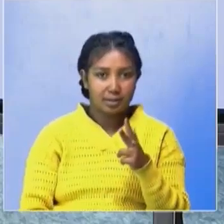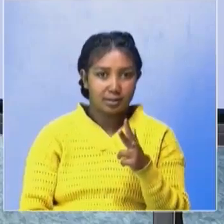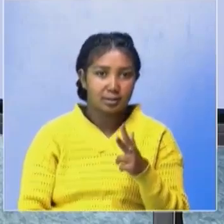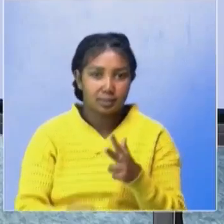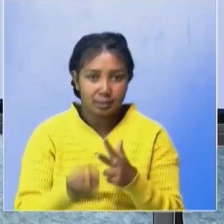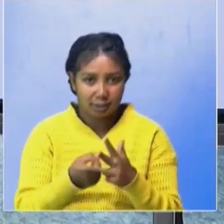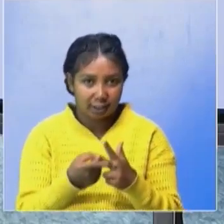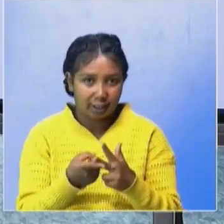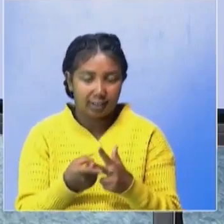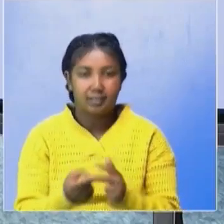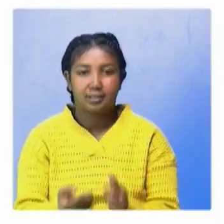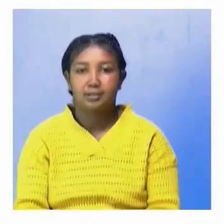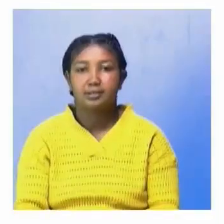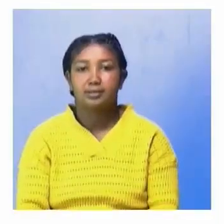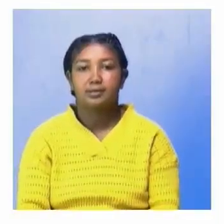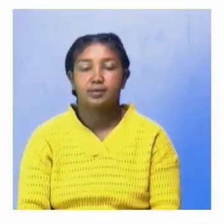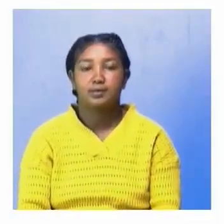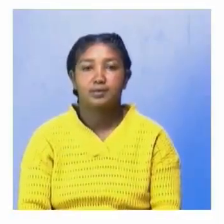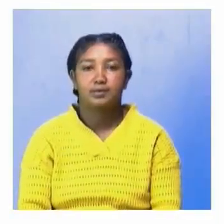3.